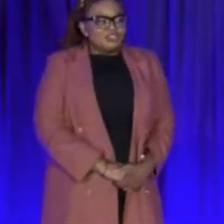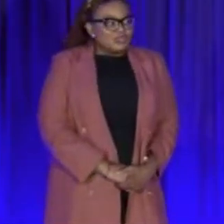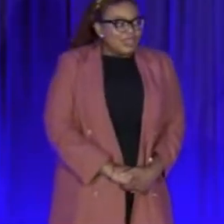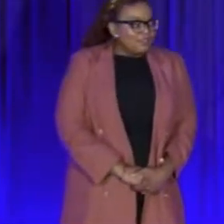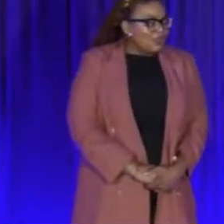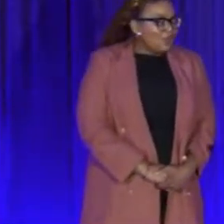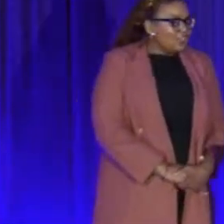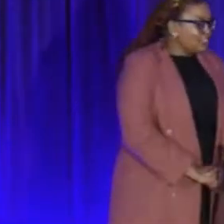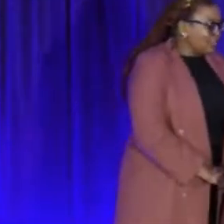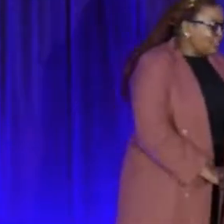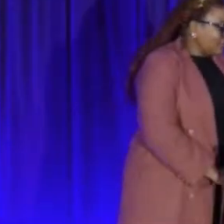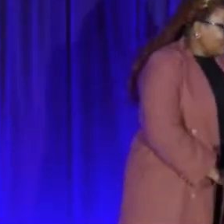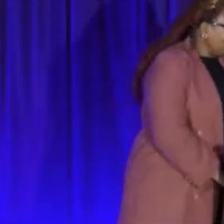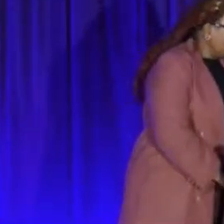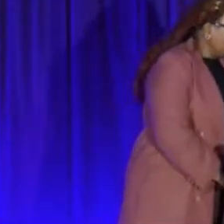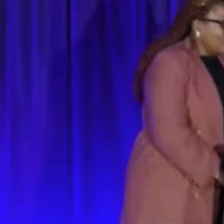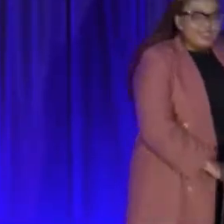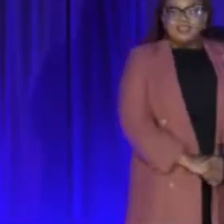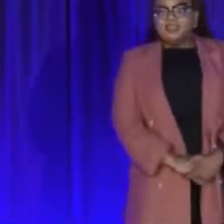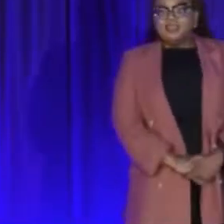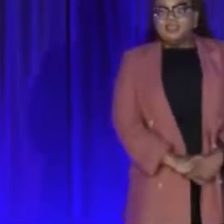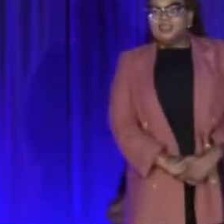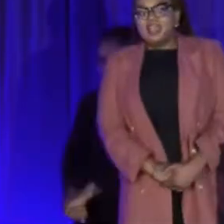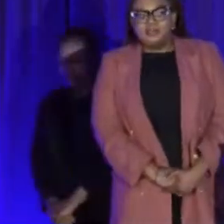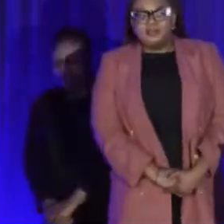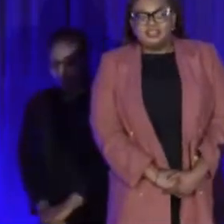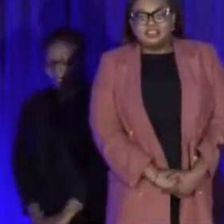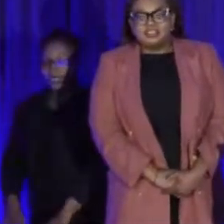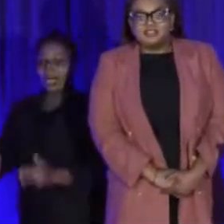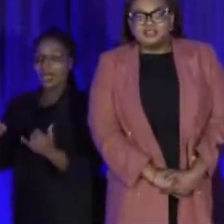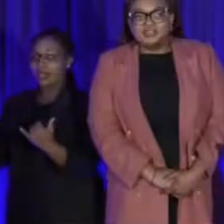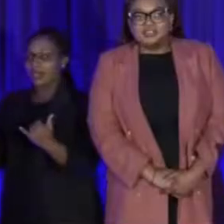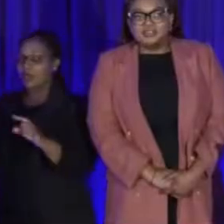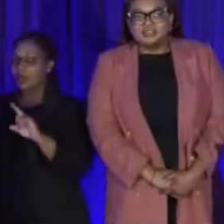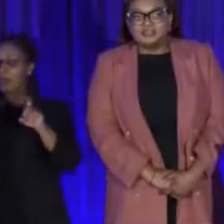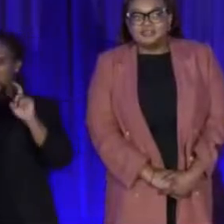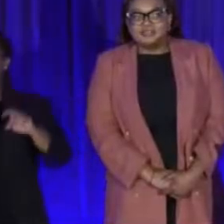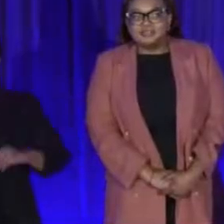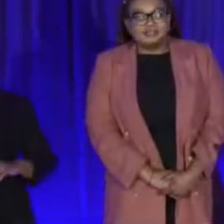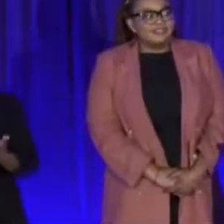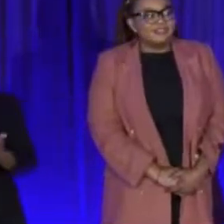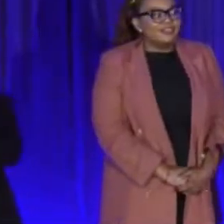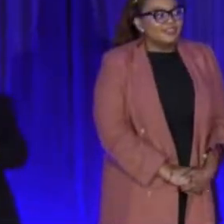I do have a question. Have we all registered to vote?